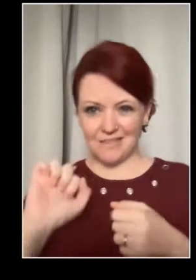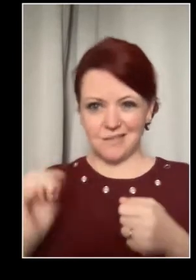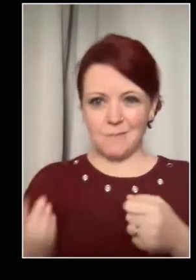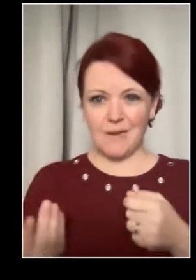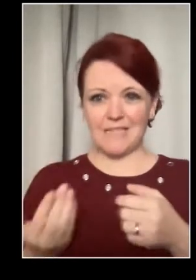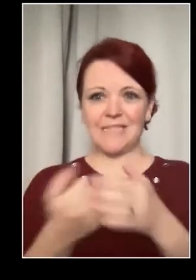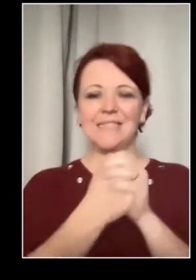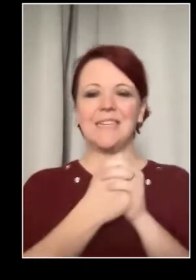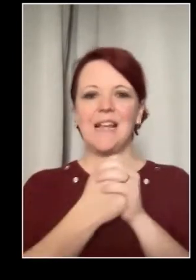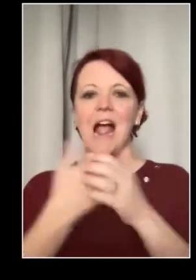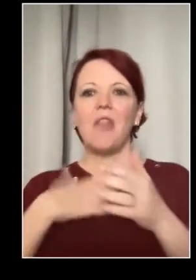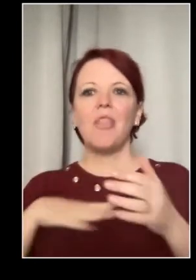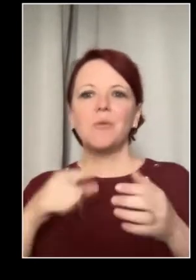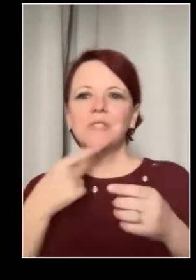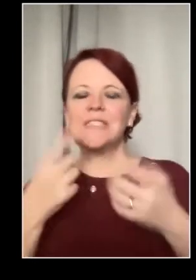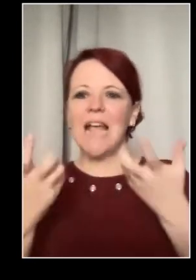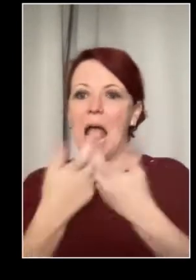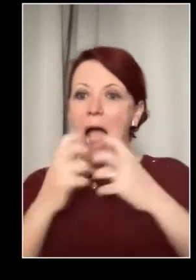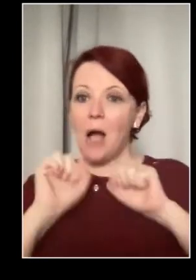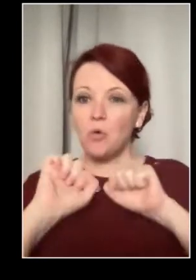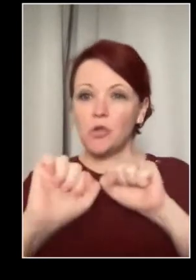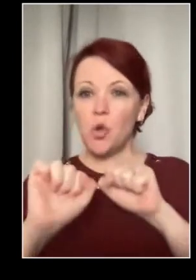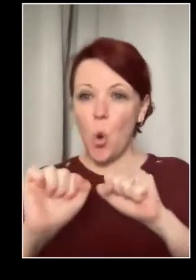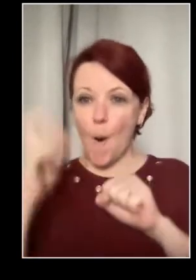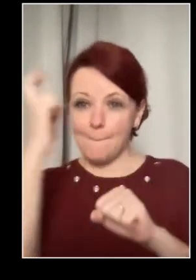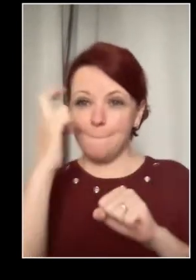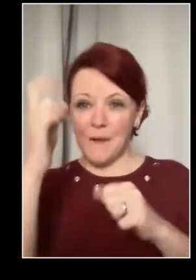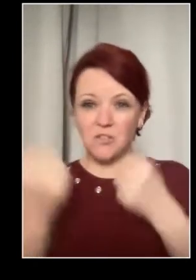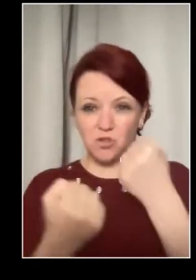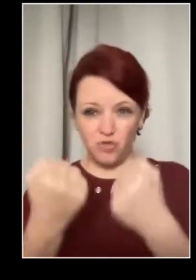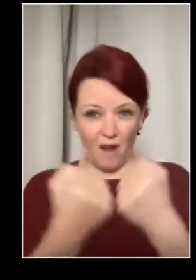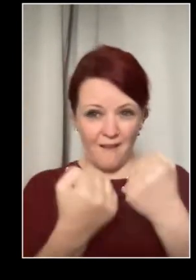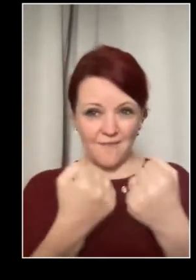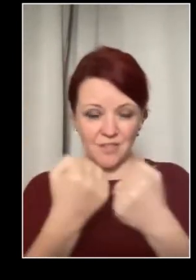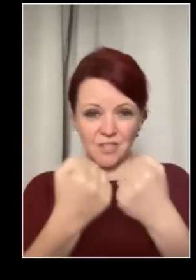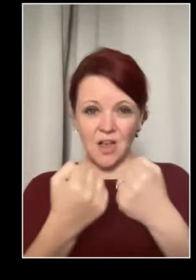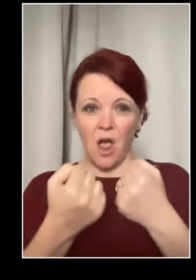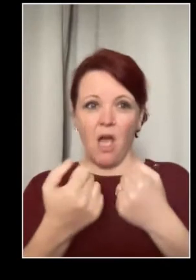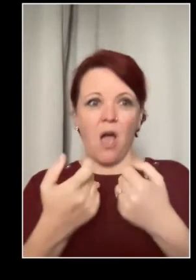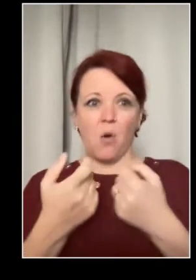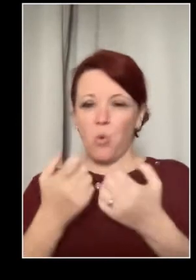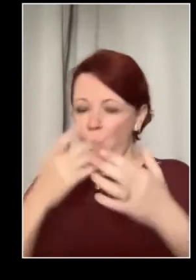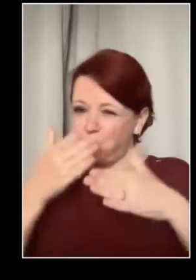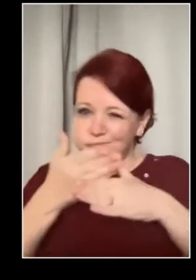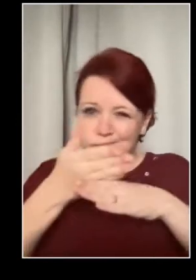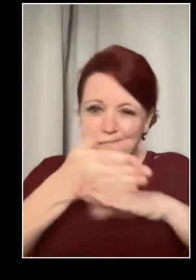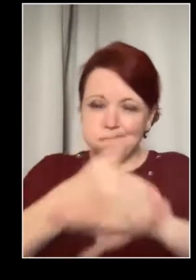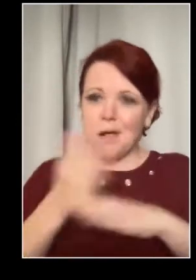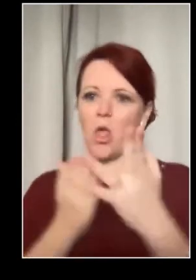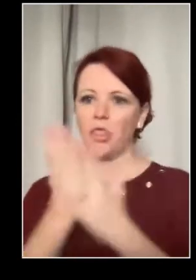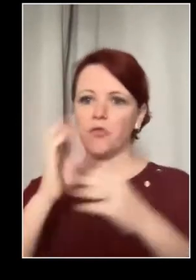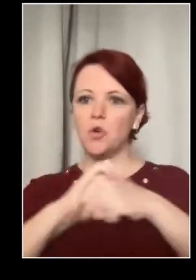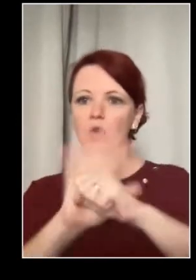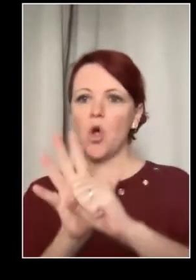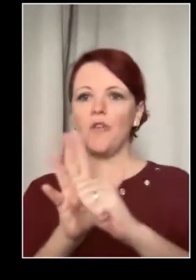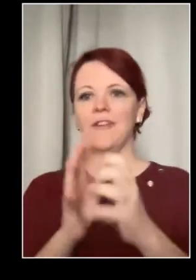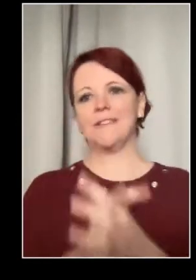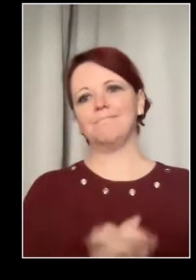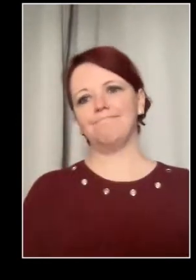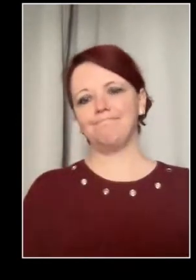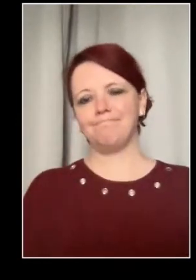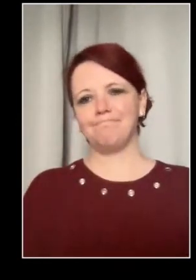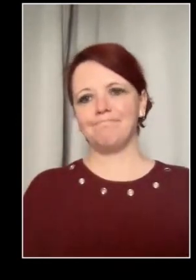bus drivers were part of the frontline staff, keeping the country moving. And of course, there are our highly commended runners-up, which